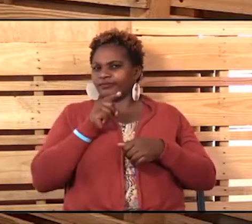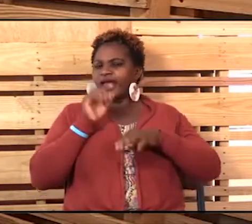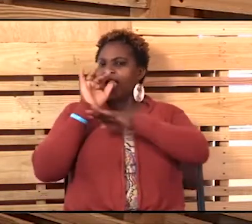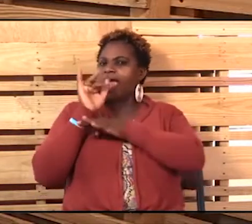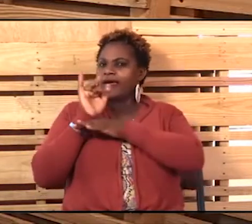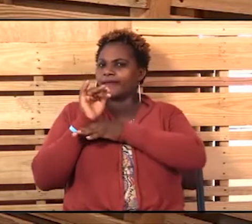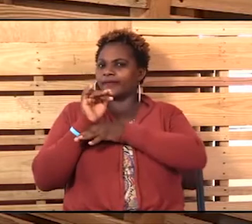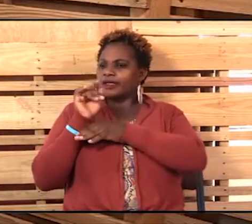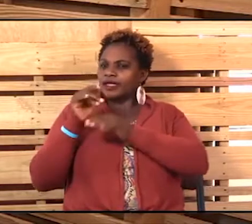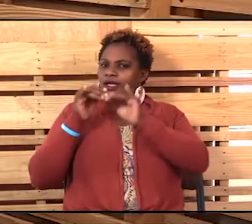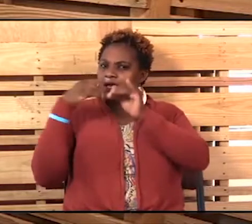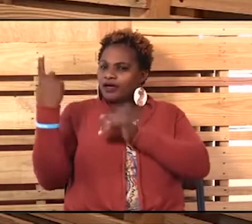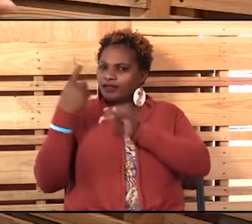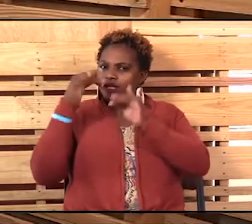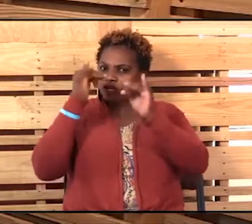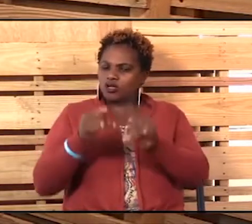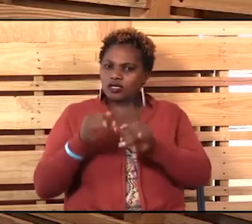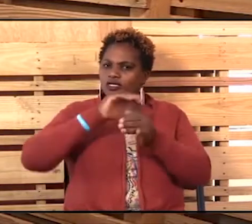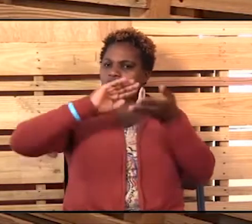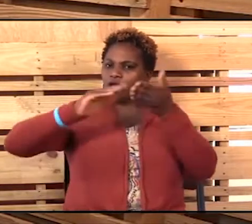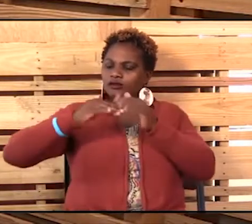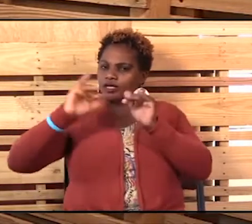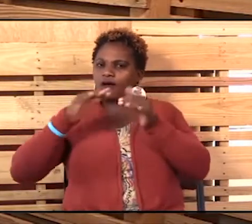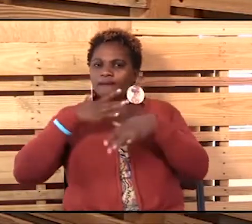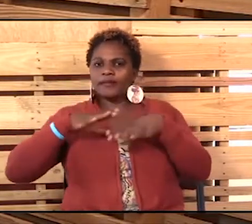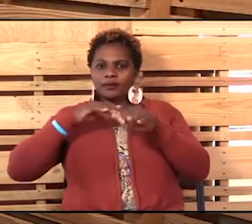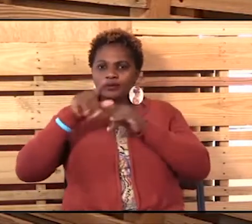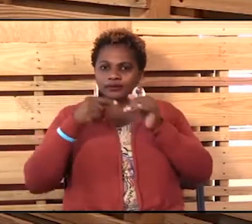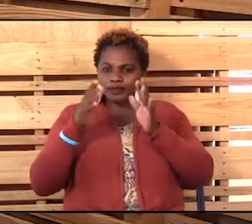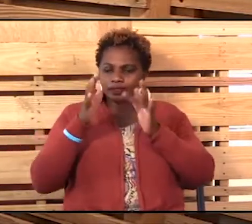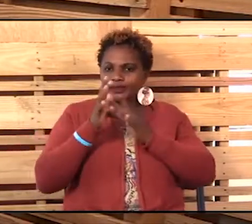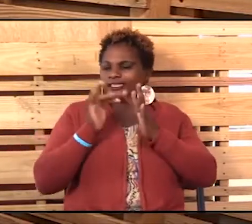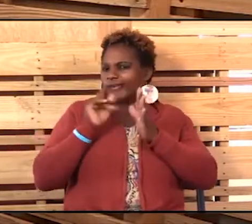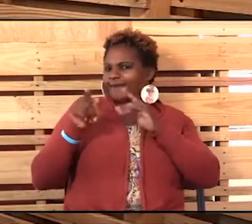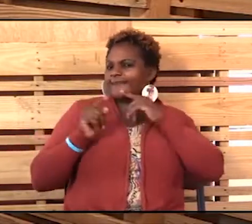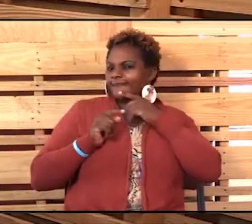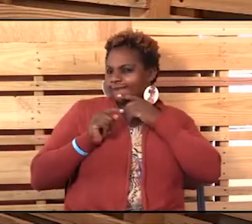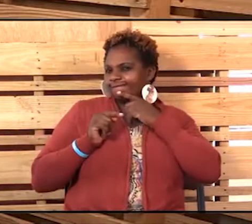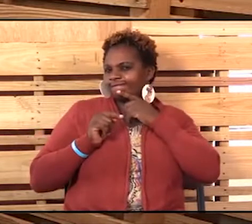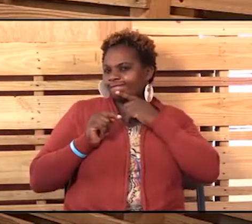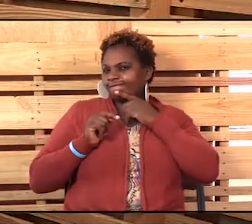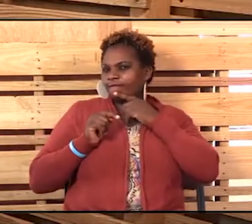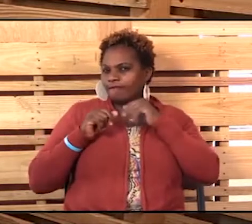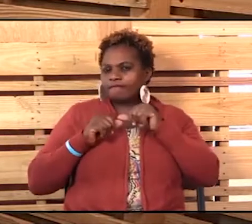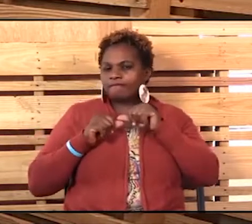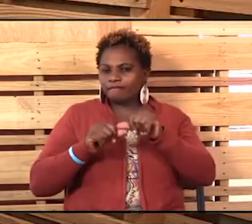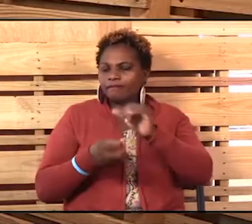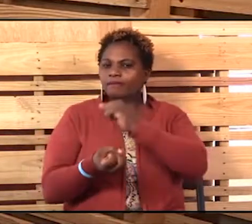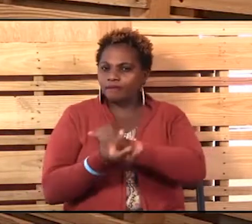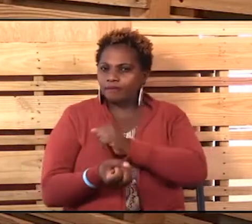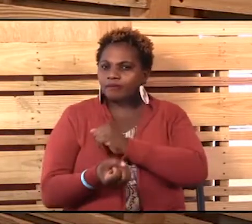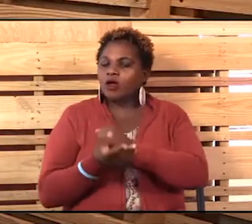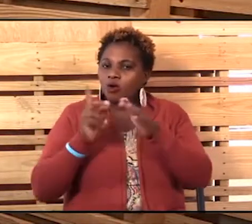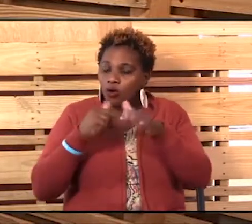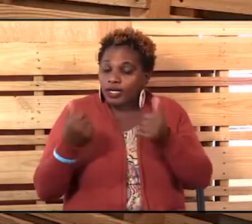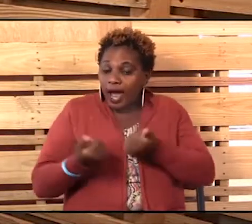asked him, "Are you the only stranger in Jerusalem? Everyone knows about it." Yeah. So they continued to explain